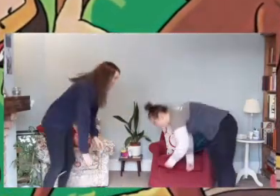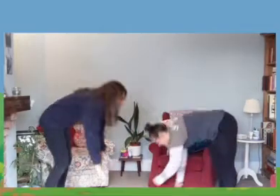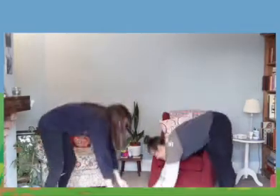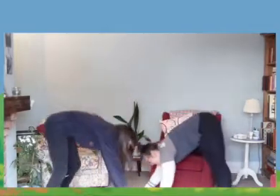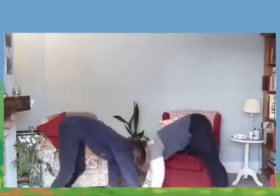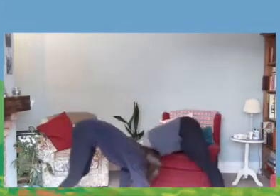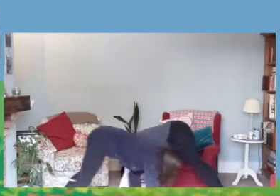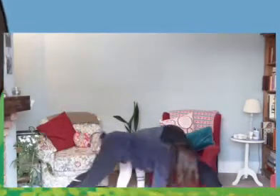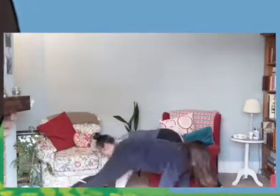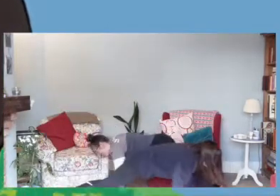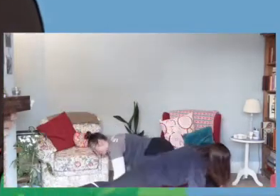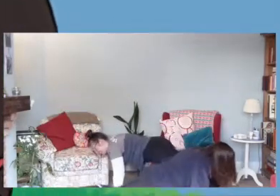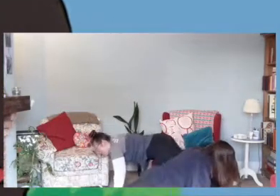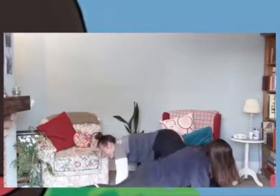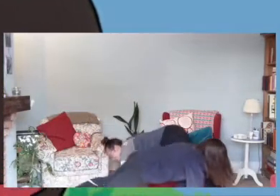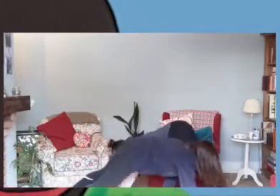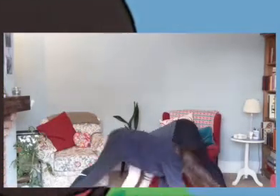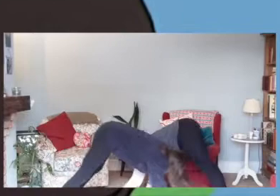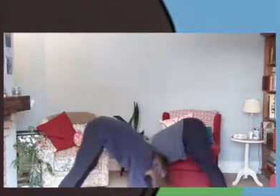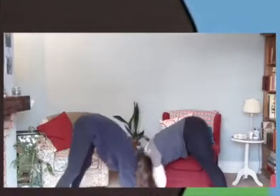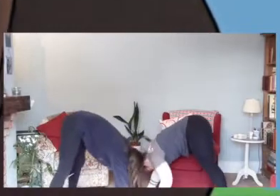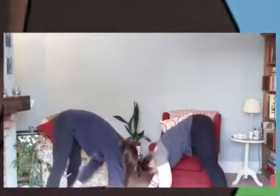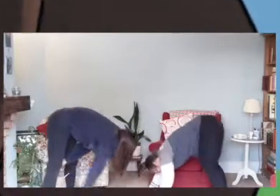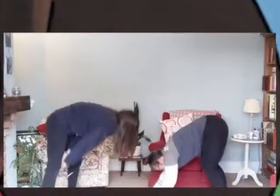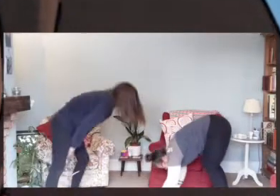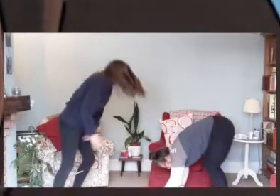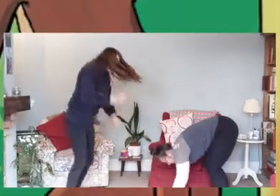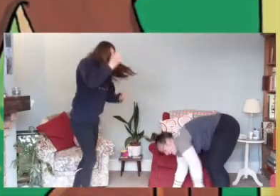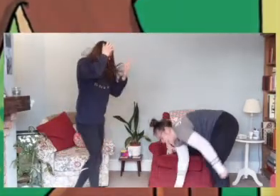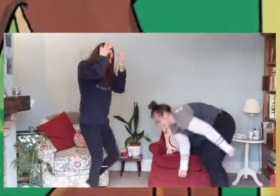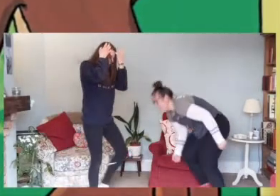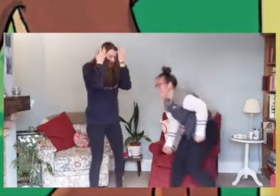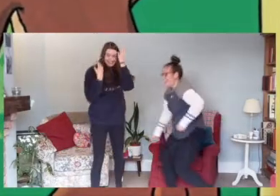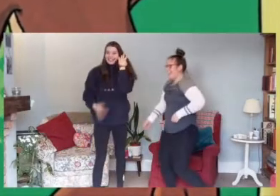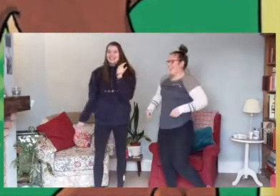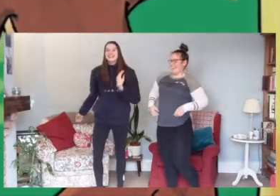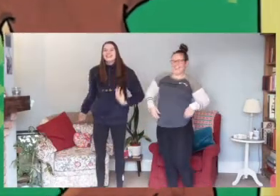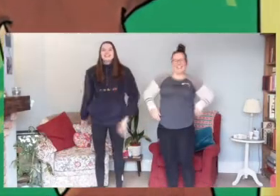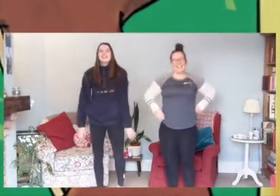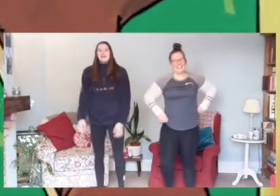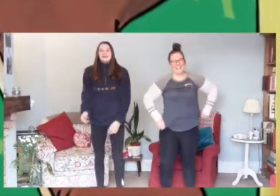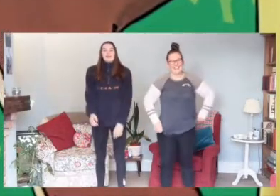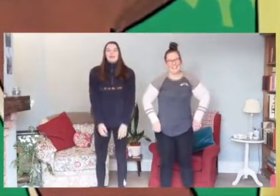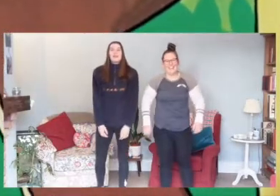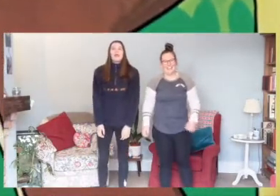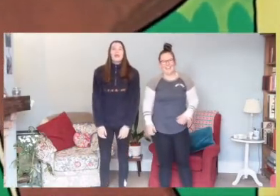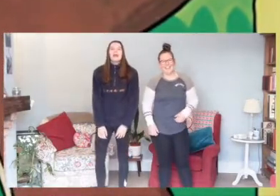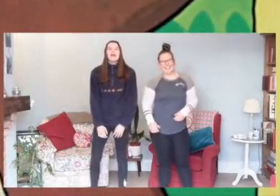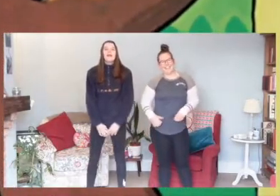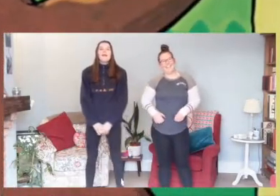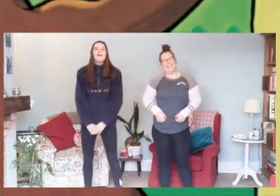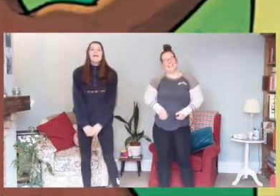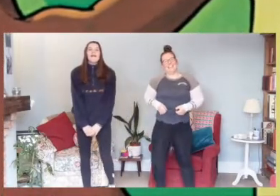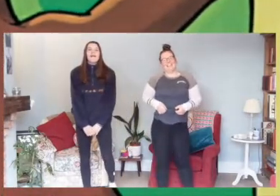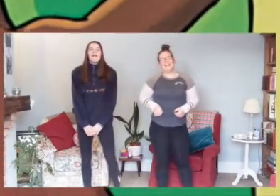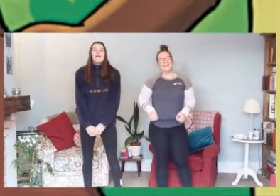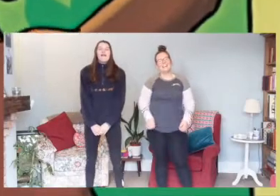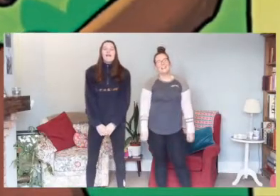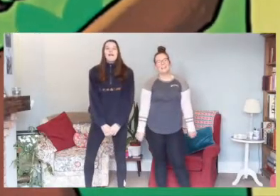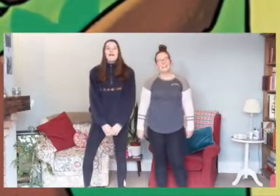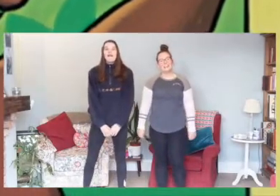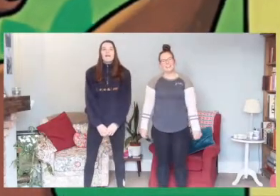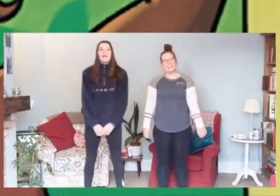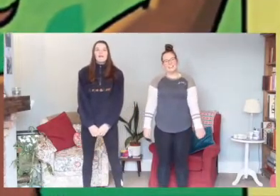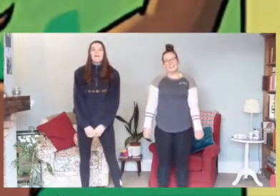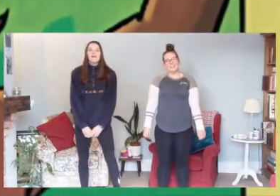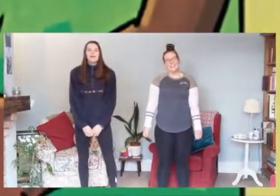path. I have a watermelon for your birthday." "Ah, thank you, Boohoo. I love melons. I'm going to